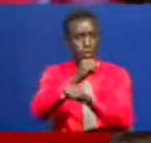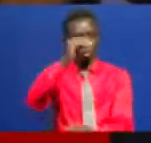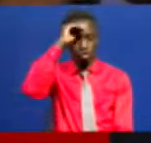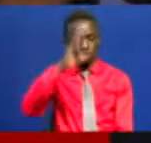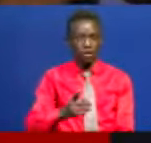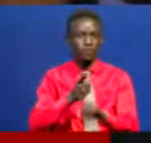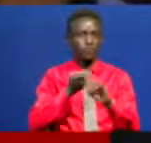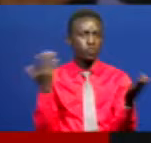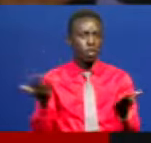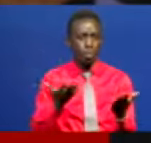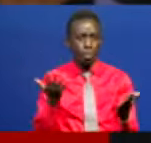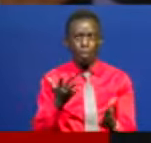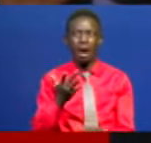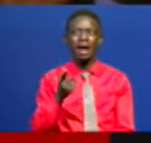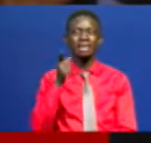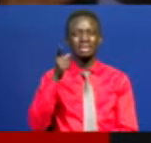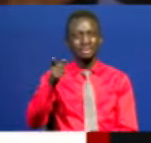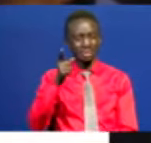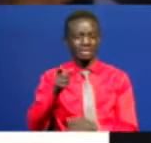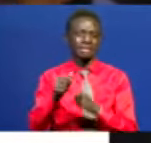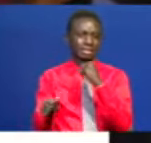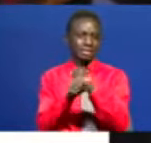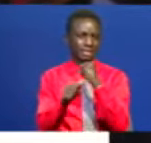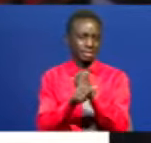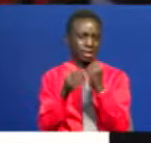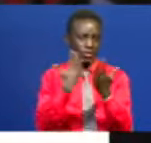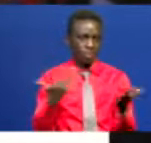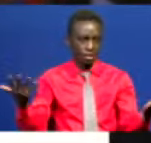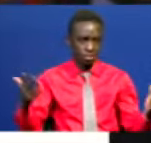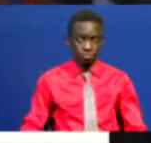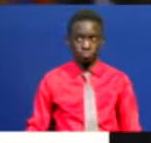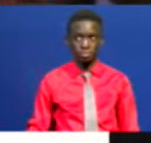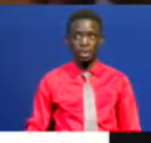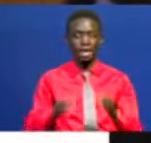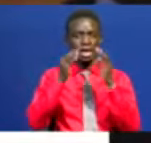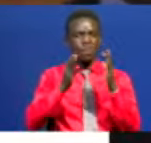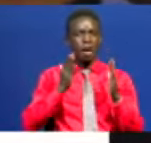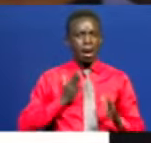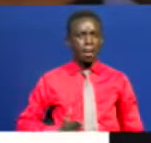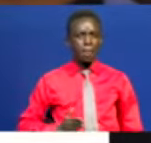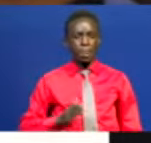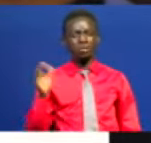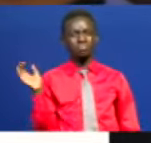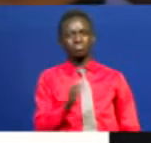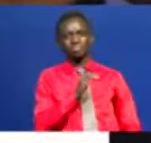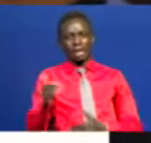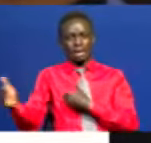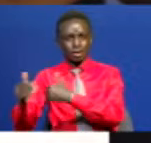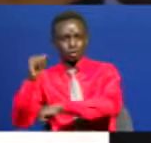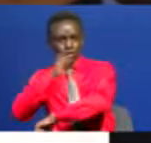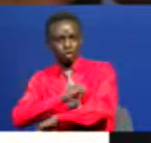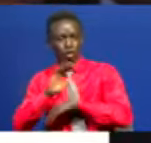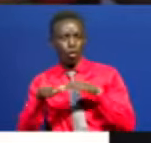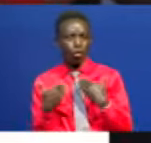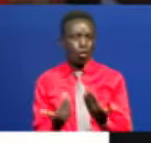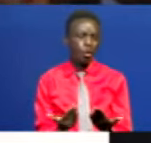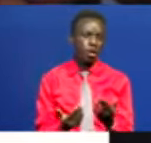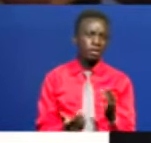substances. Kama kuna mtu anauta pombe karibu na shule, ama anajaribu kutafuta watoto wa shule na